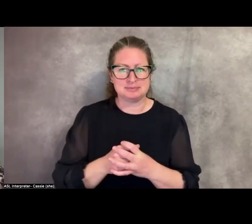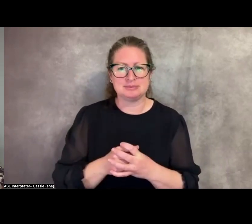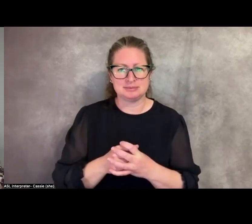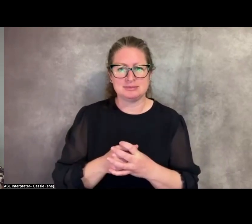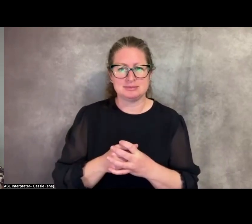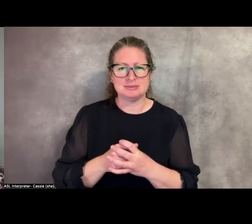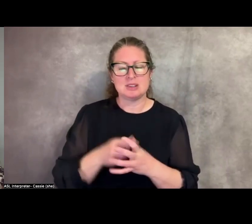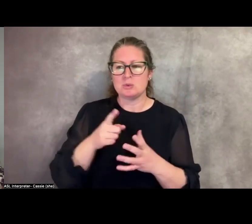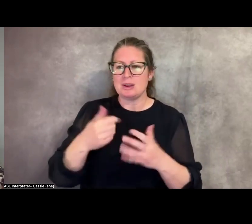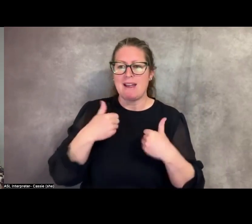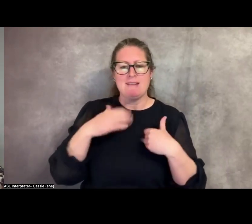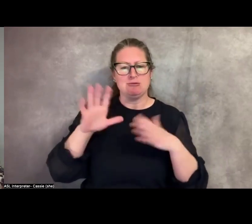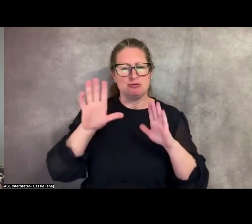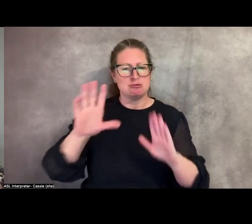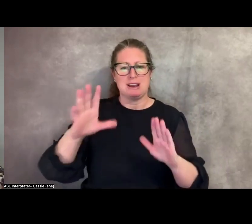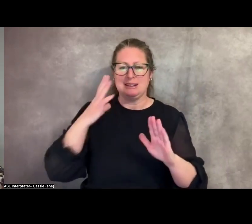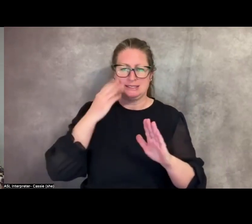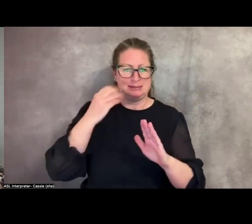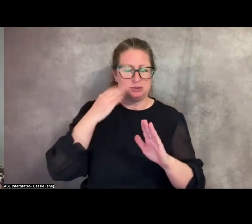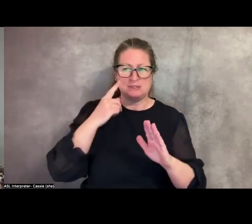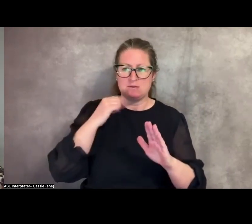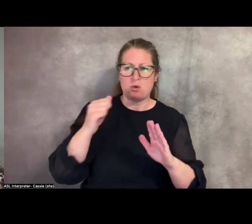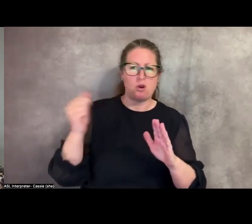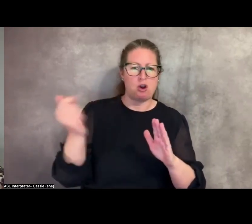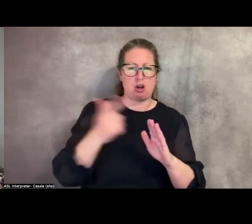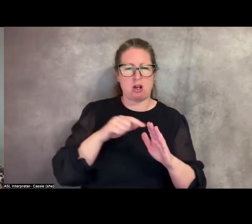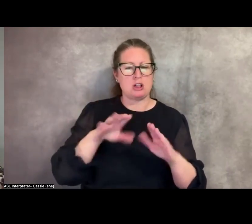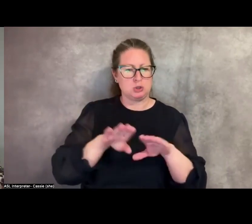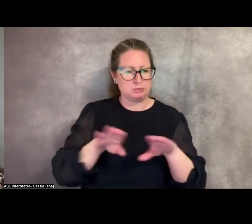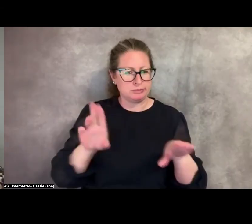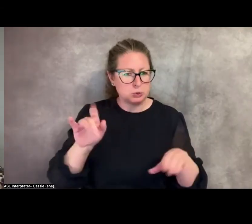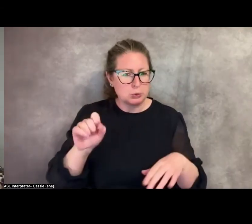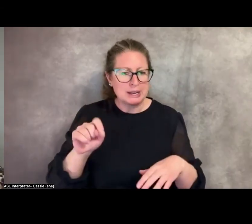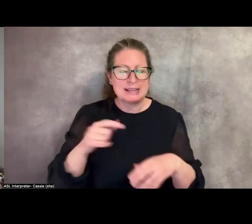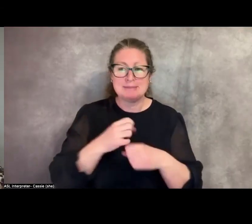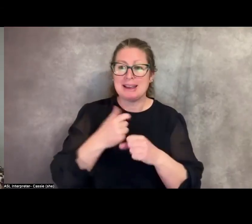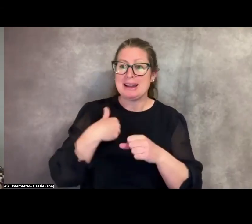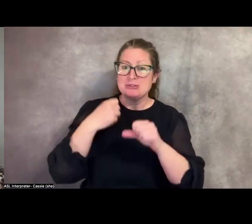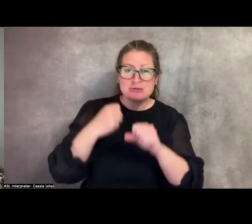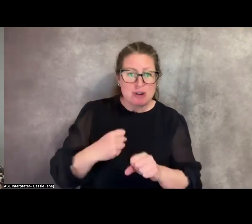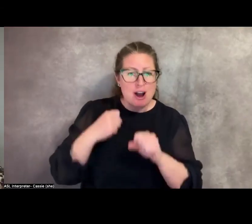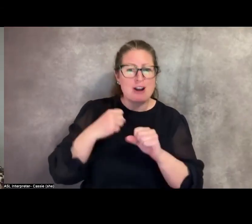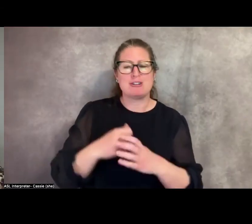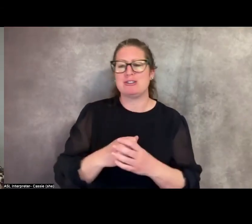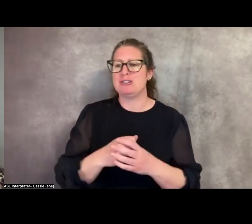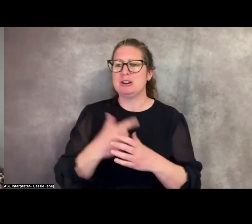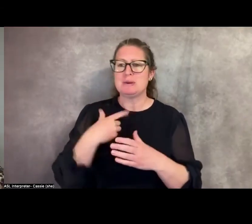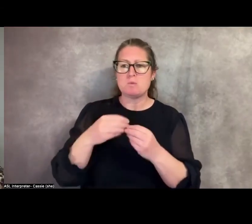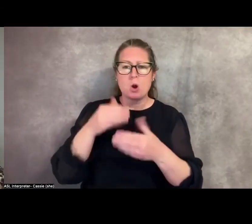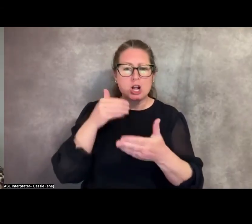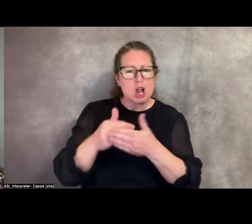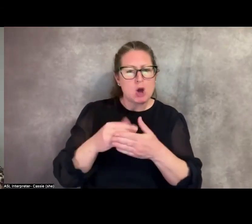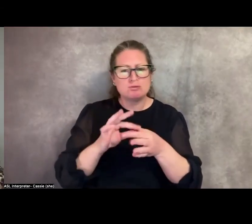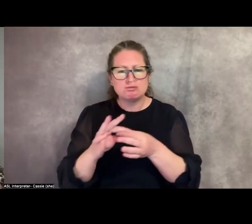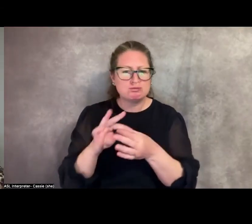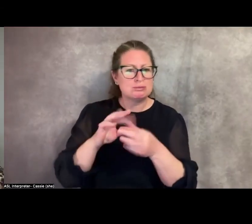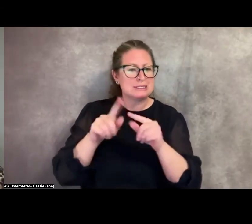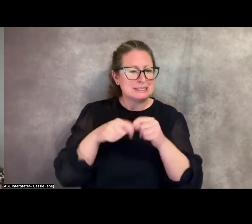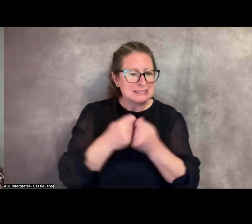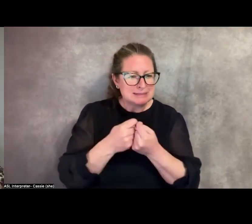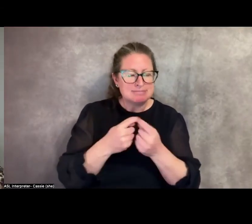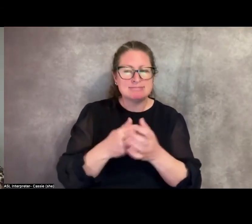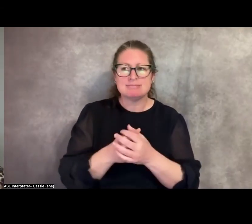great experience for the entire unit. I feel that it made us so much stronger. It brought us closer as a team. There was a lot